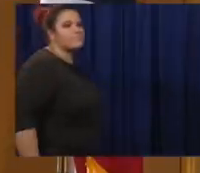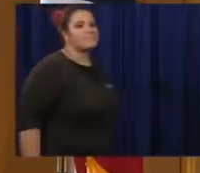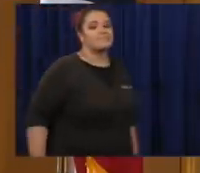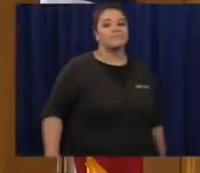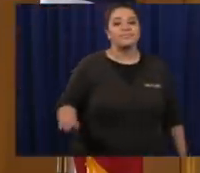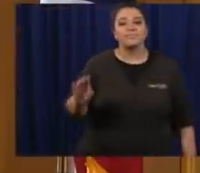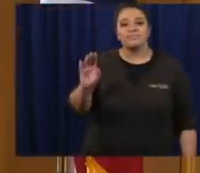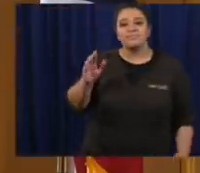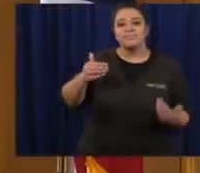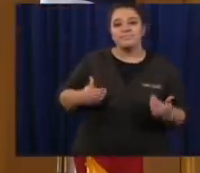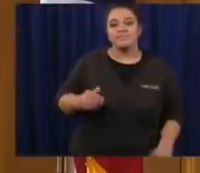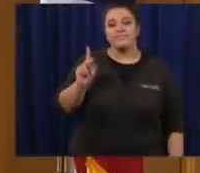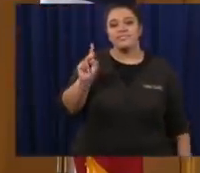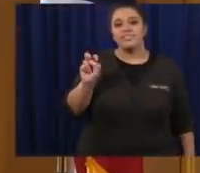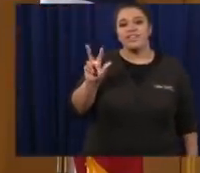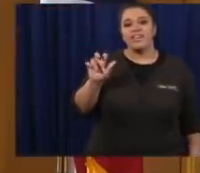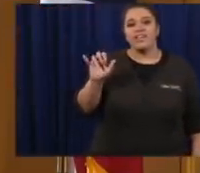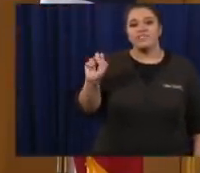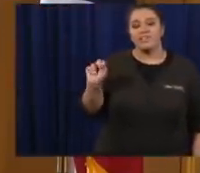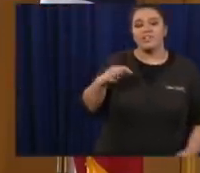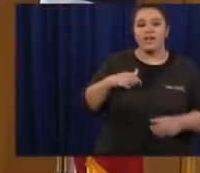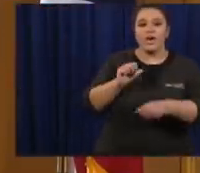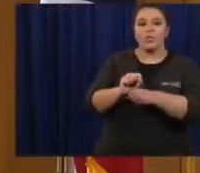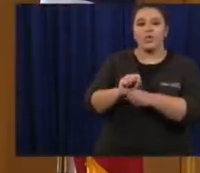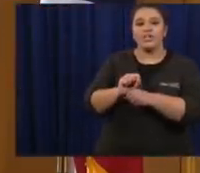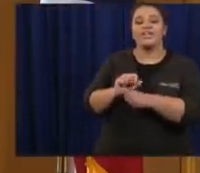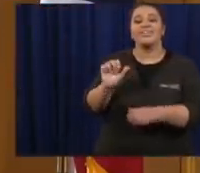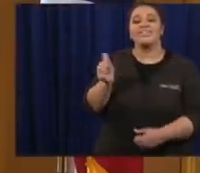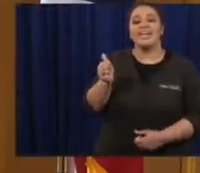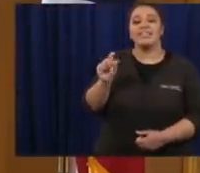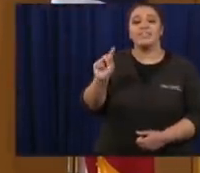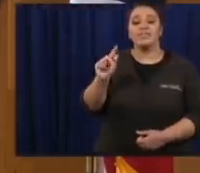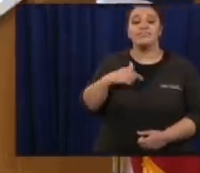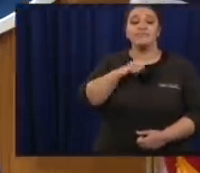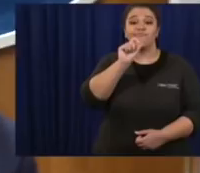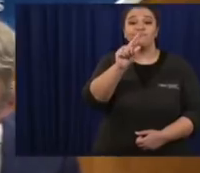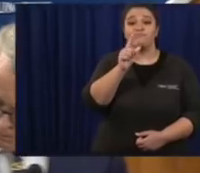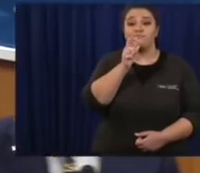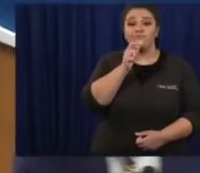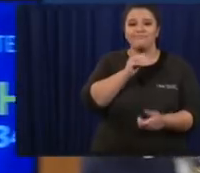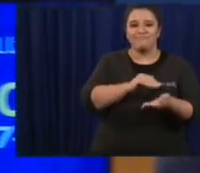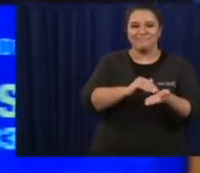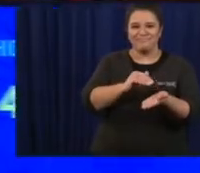Kevin Landers, WBNS 10 TV. My question is for Dr. Amy Acton.